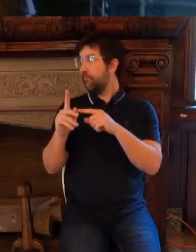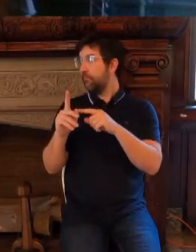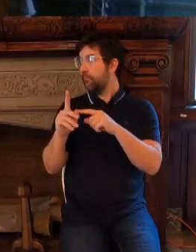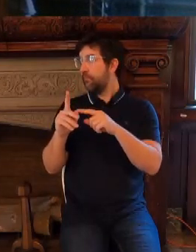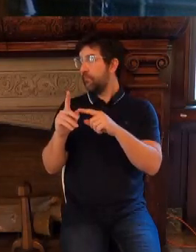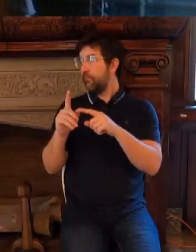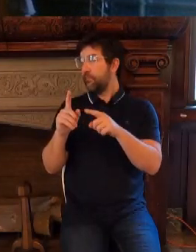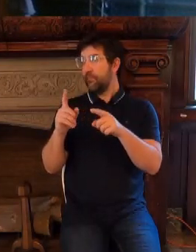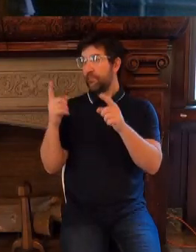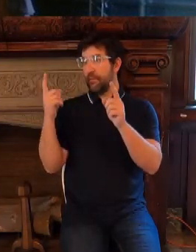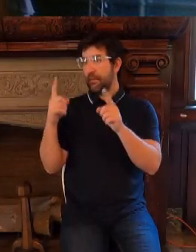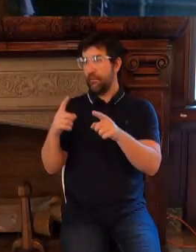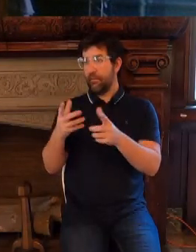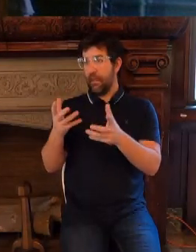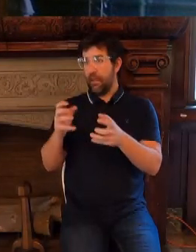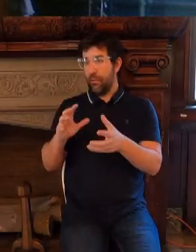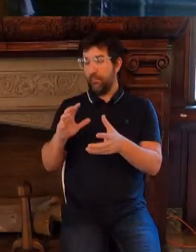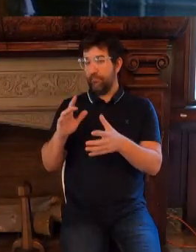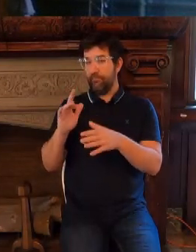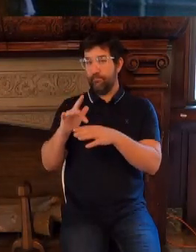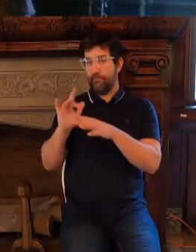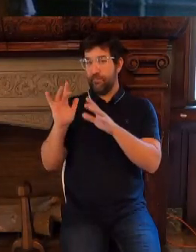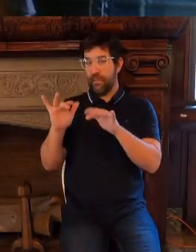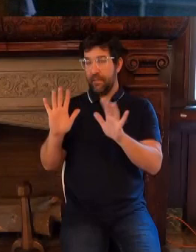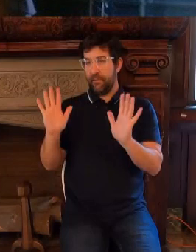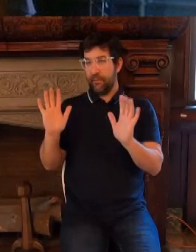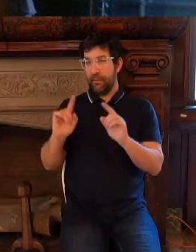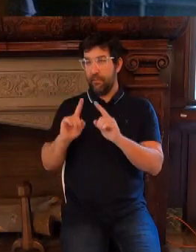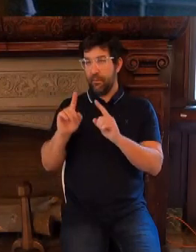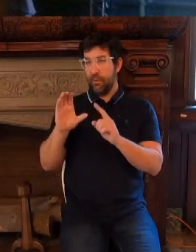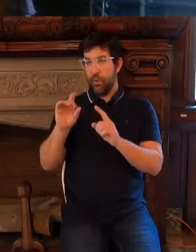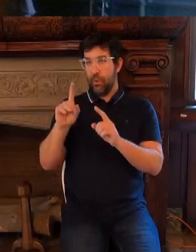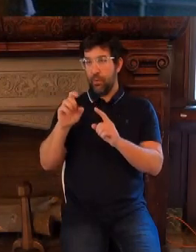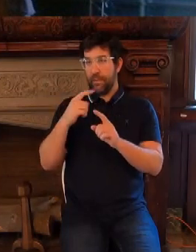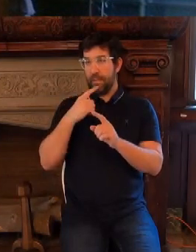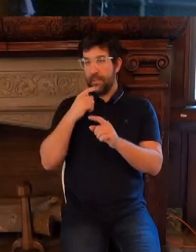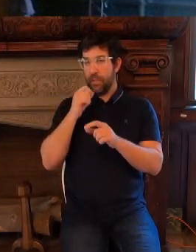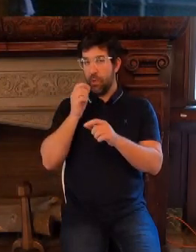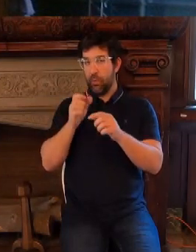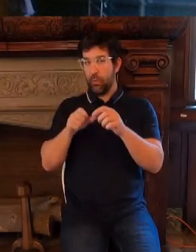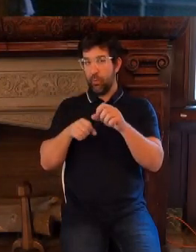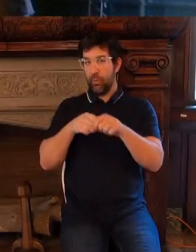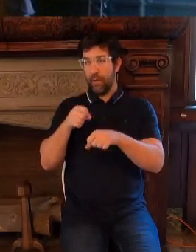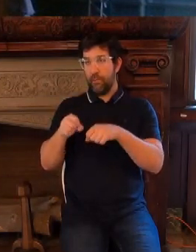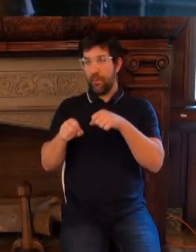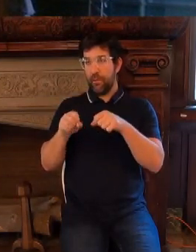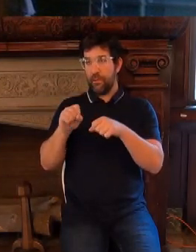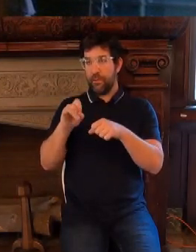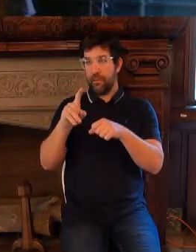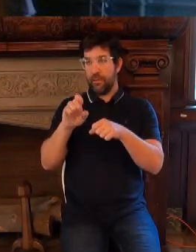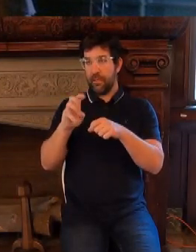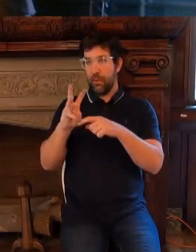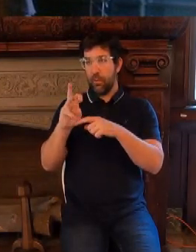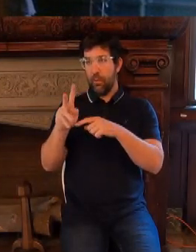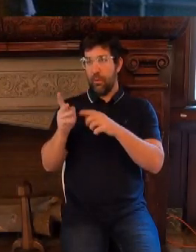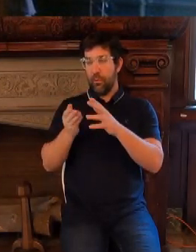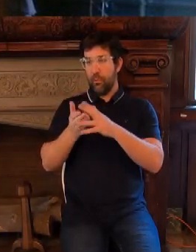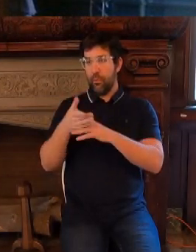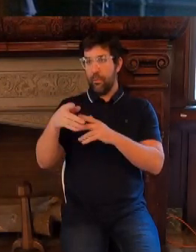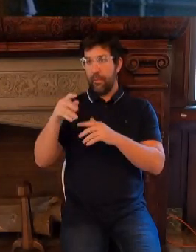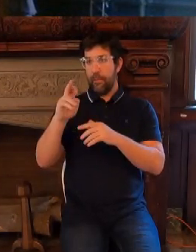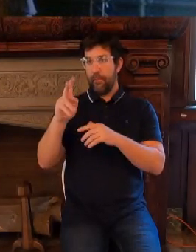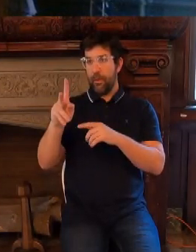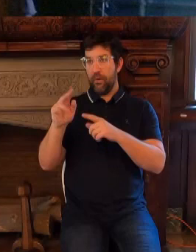It's done, I don't want to mess with that, but the code says don't ride a bike on the sidewalk in the park. And you make